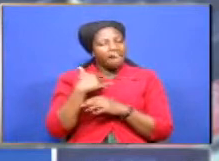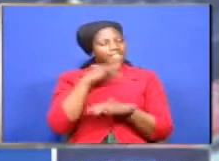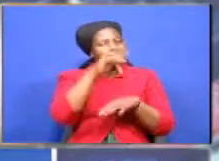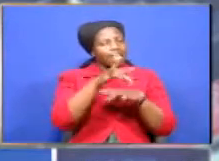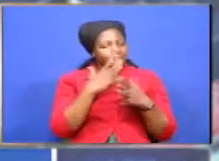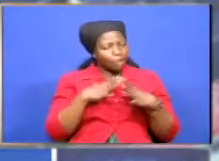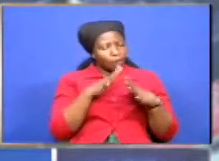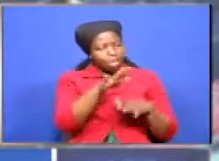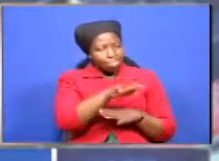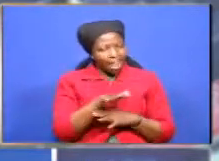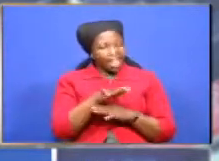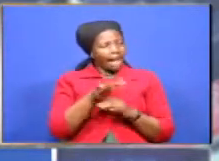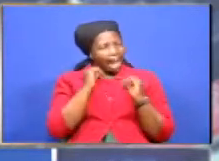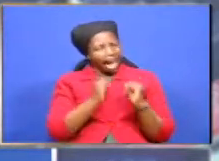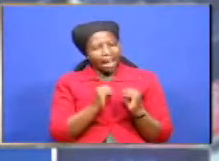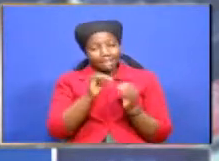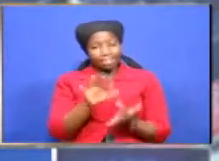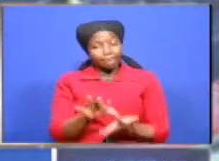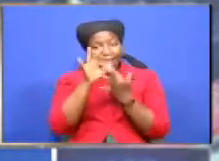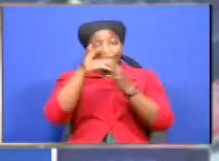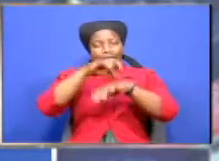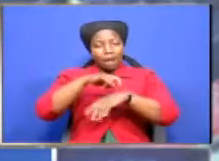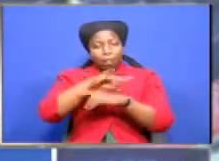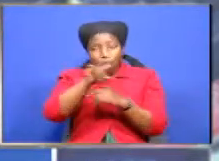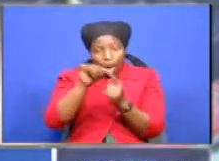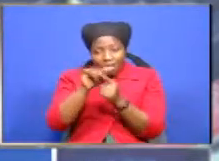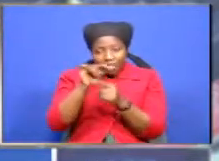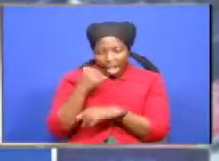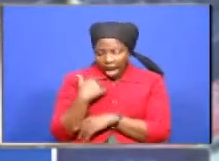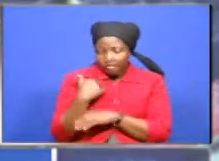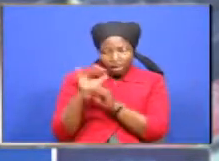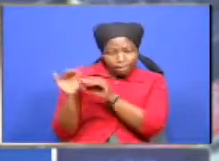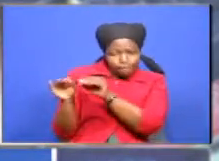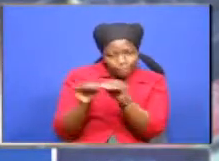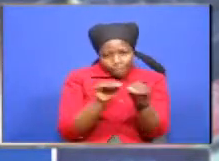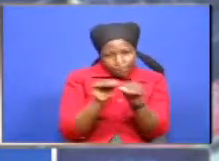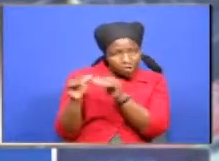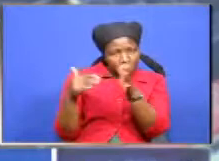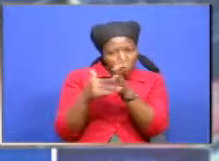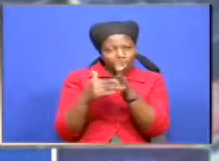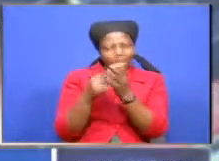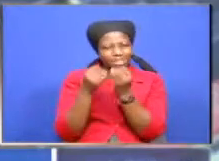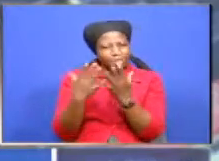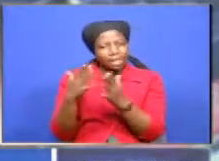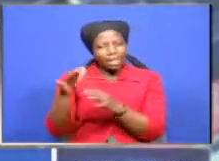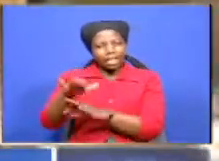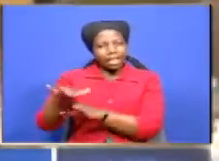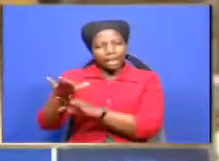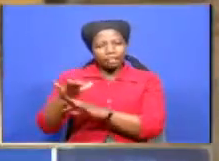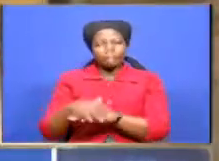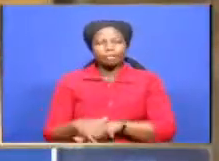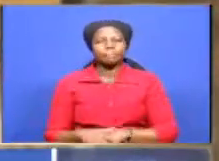hard, especially during this time when there is restriction of movement across many areas.